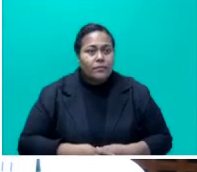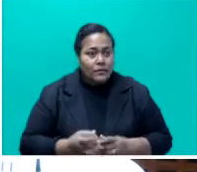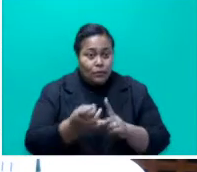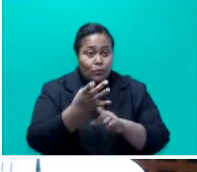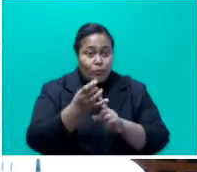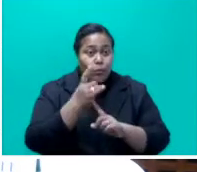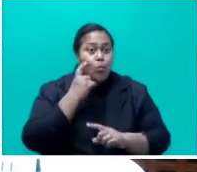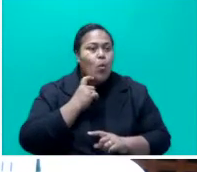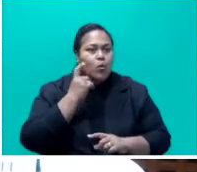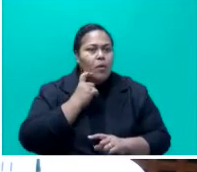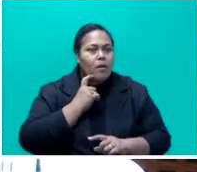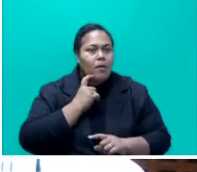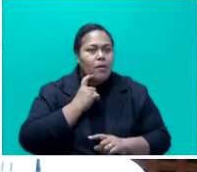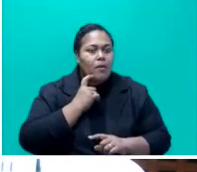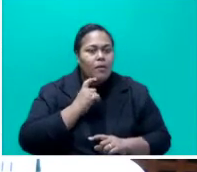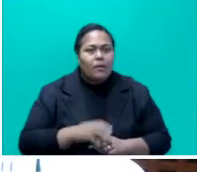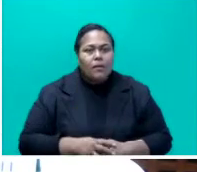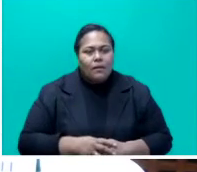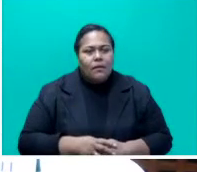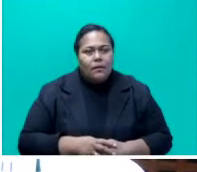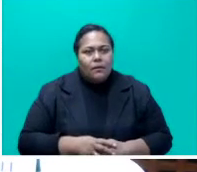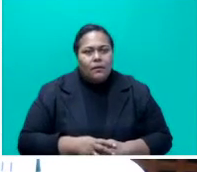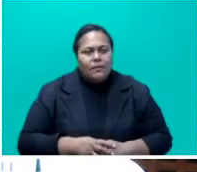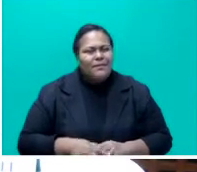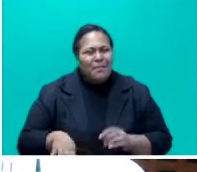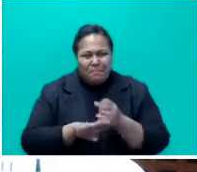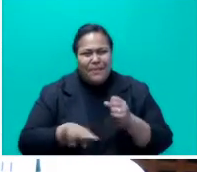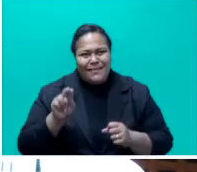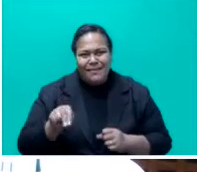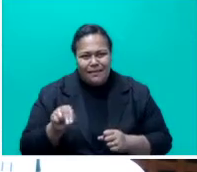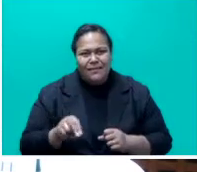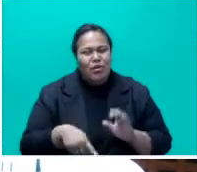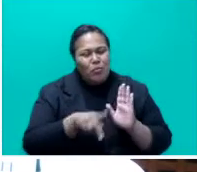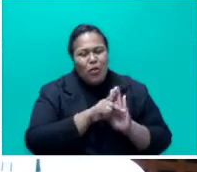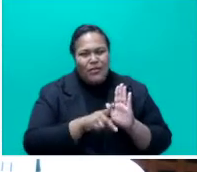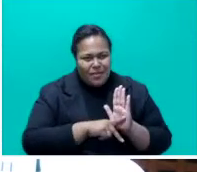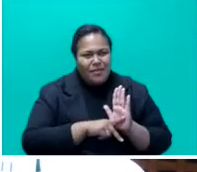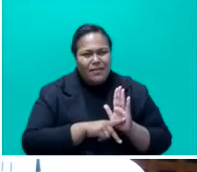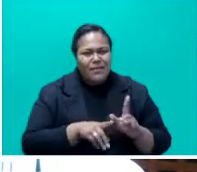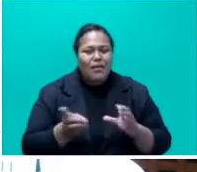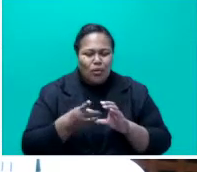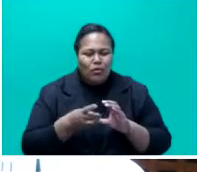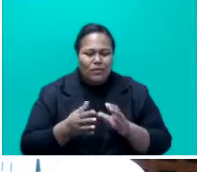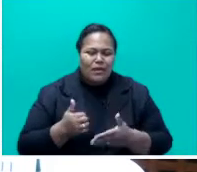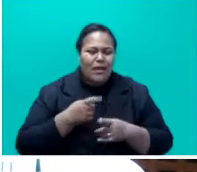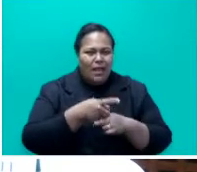It's a basic need, and there are policy documents that guide the work being